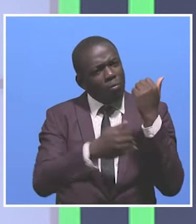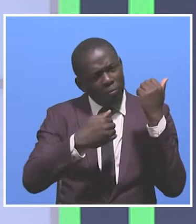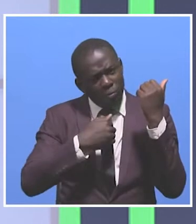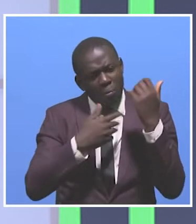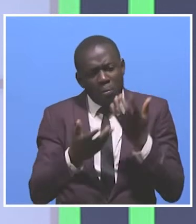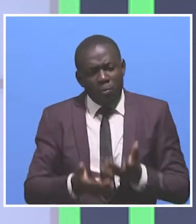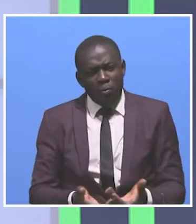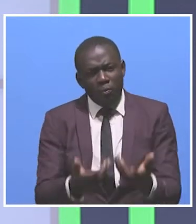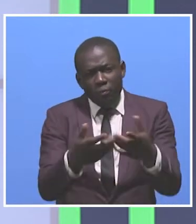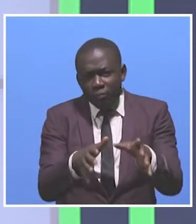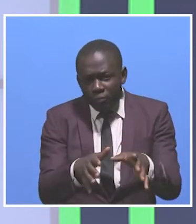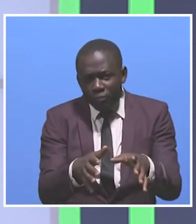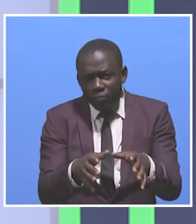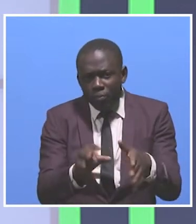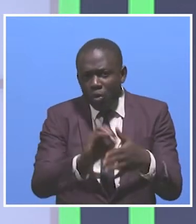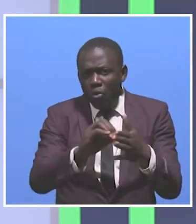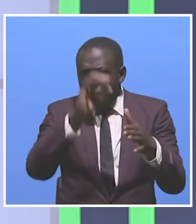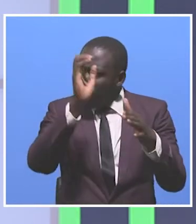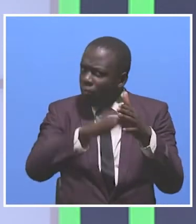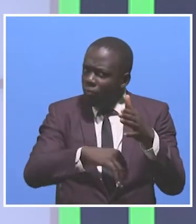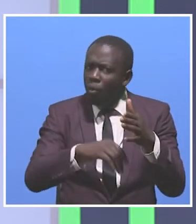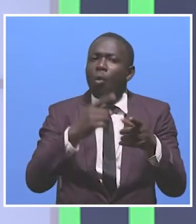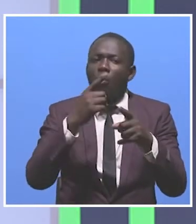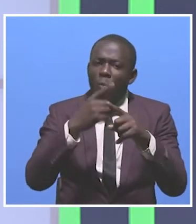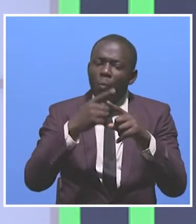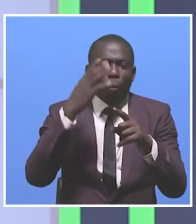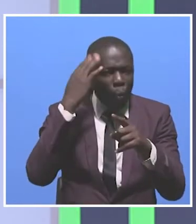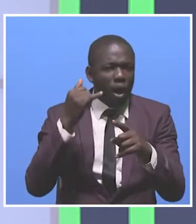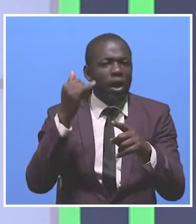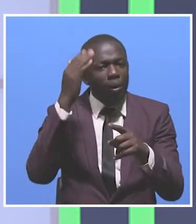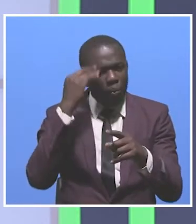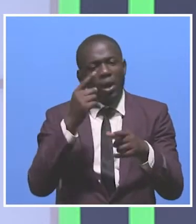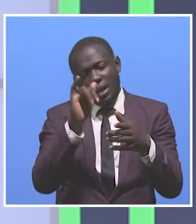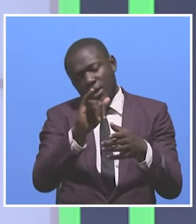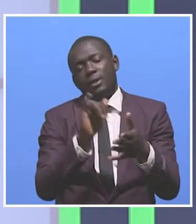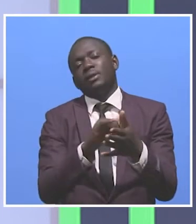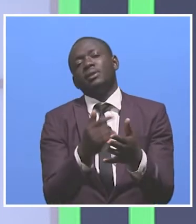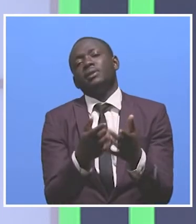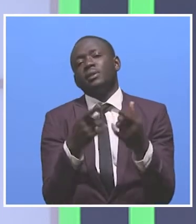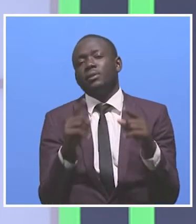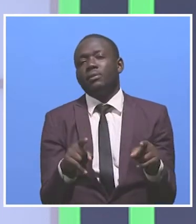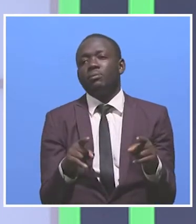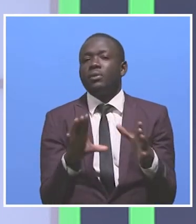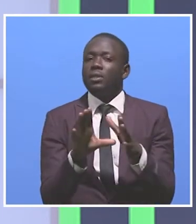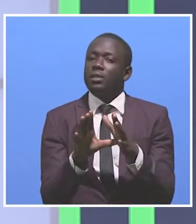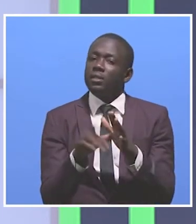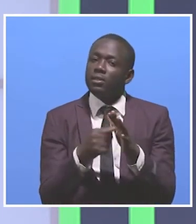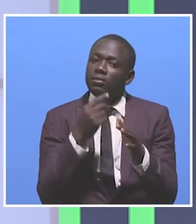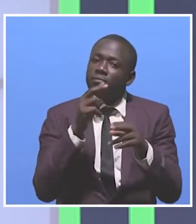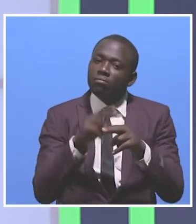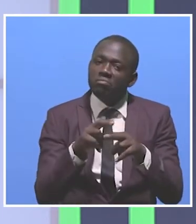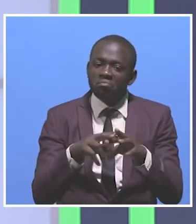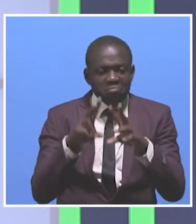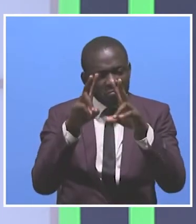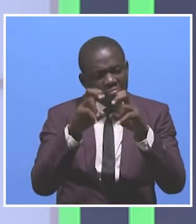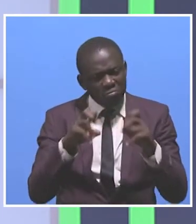abortions or miscarriages by your wife. Okay? So then the specialist will sit down, analyze, and help